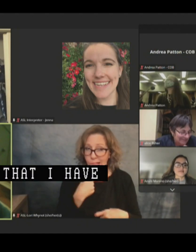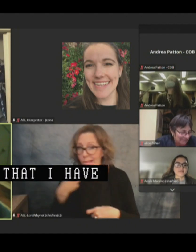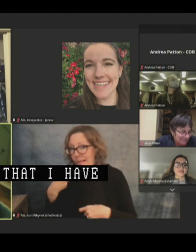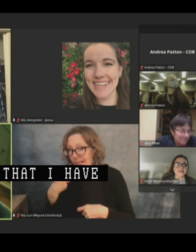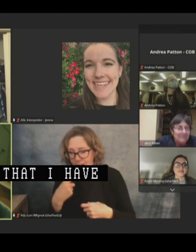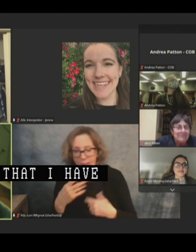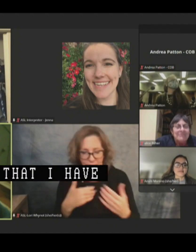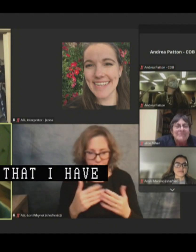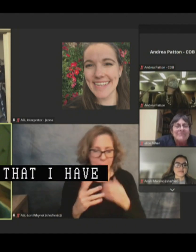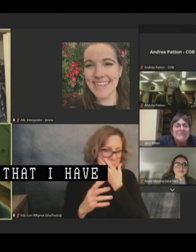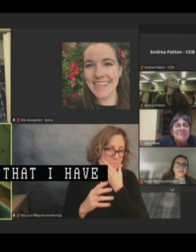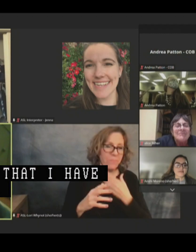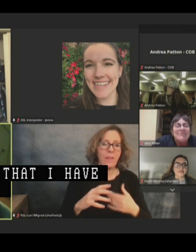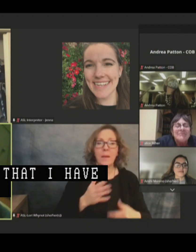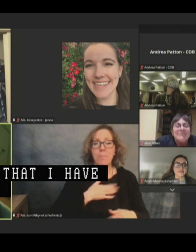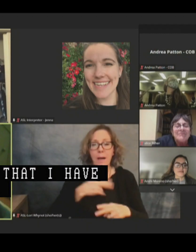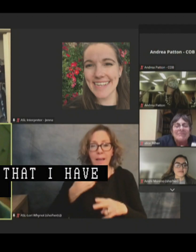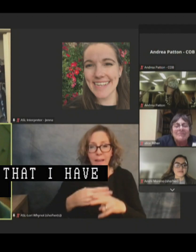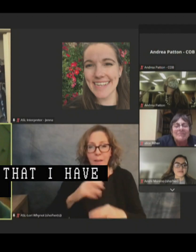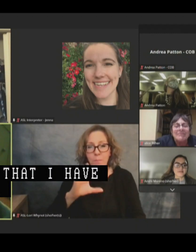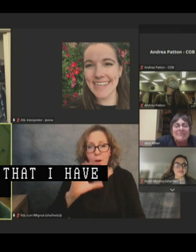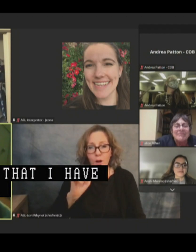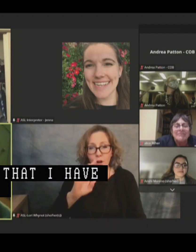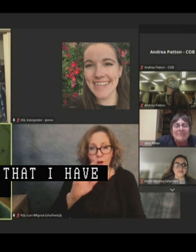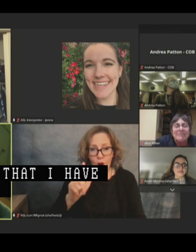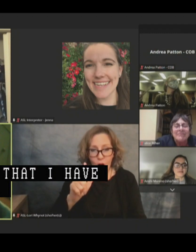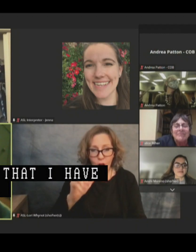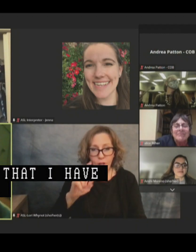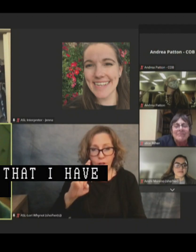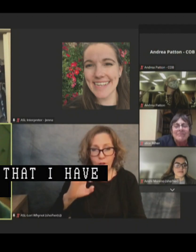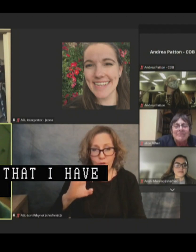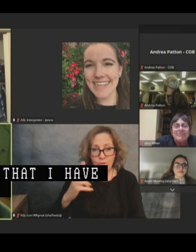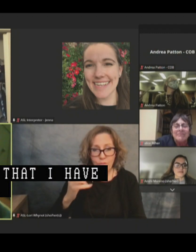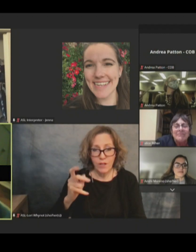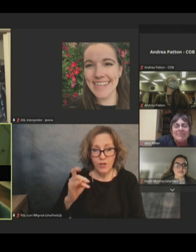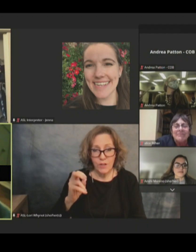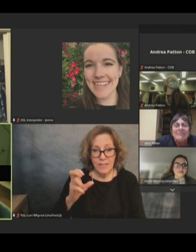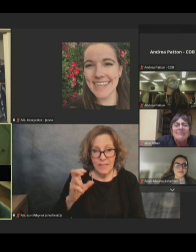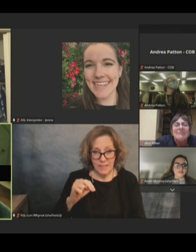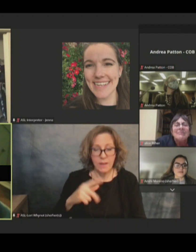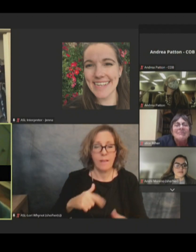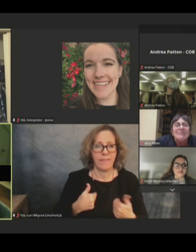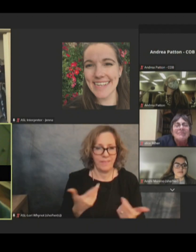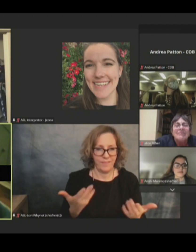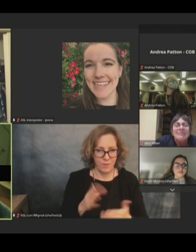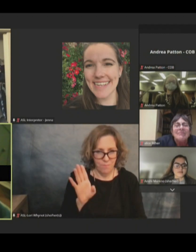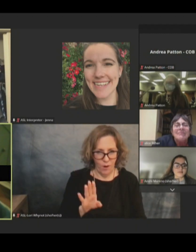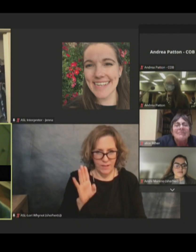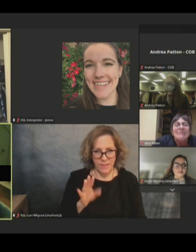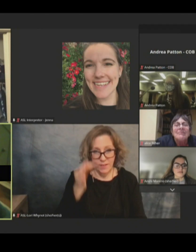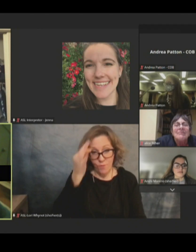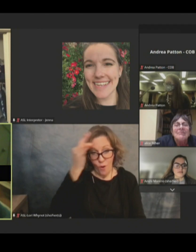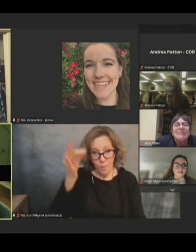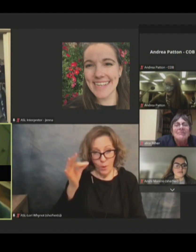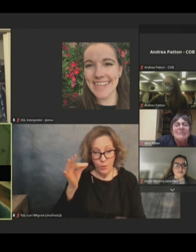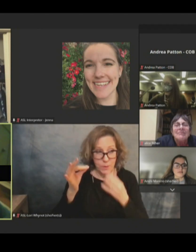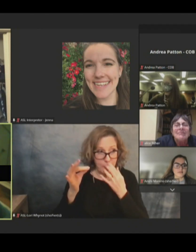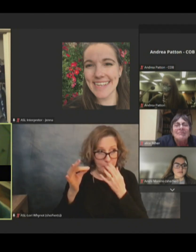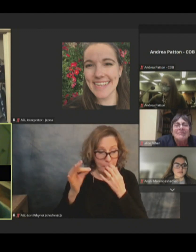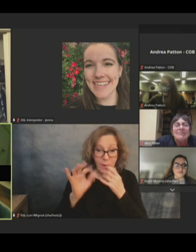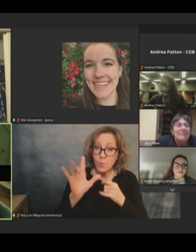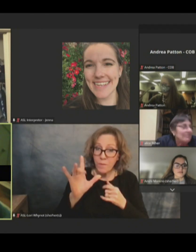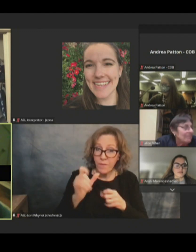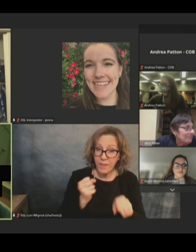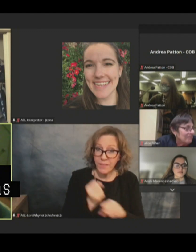is Carl Richardson. I have been a resident of Boston for almost 25 years. I am a deafblind